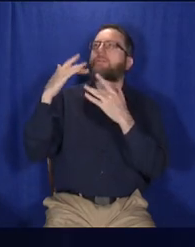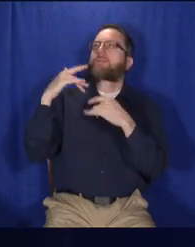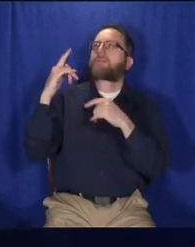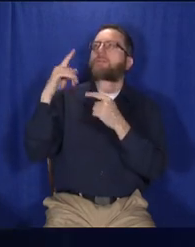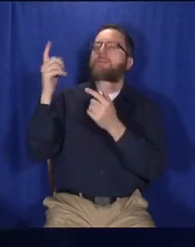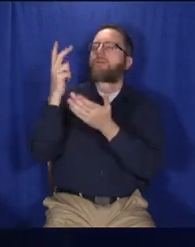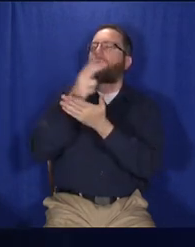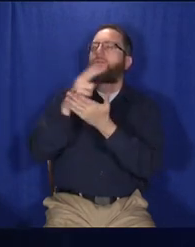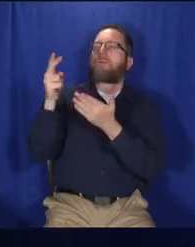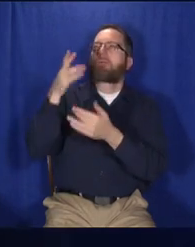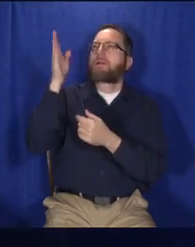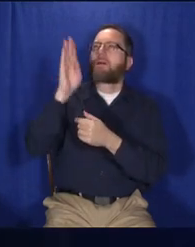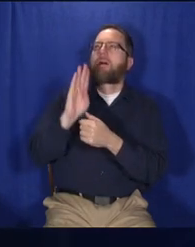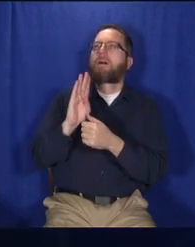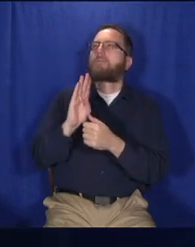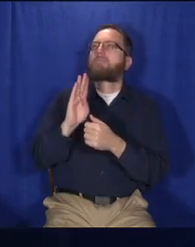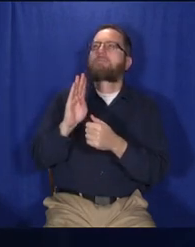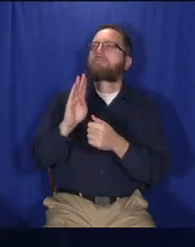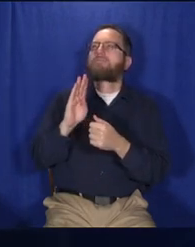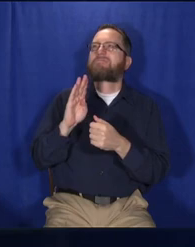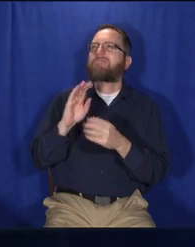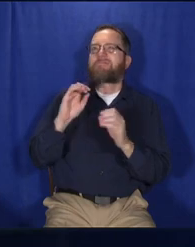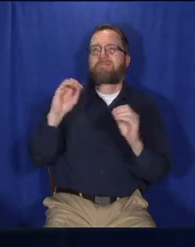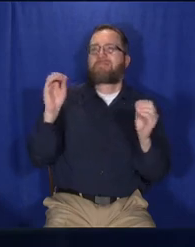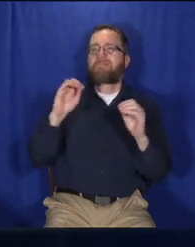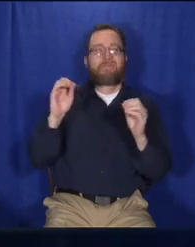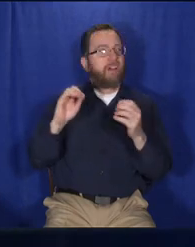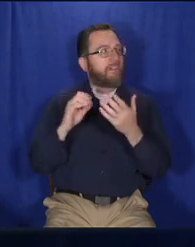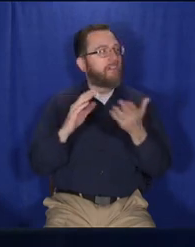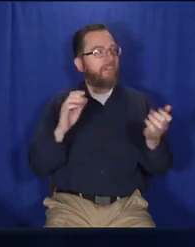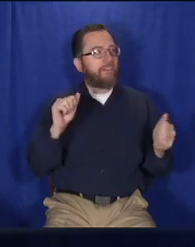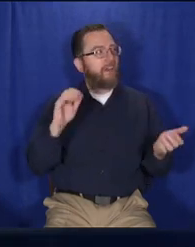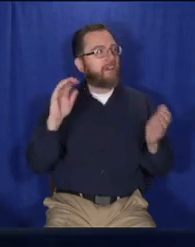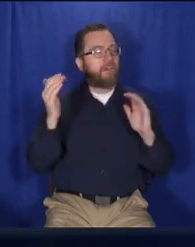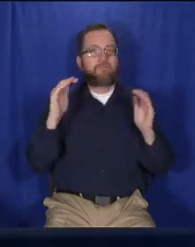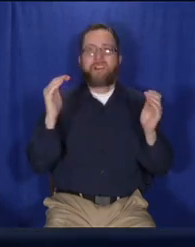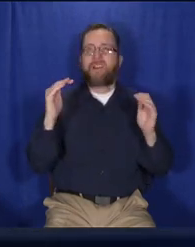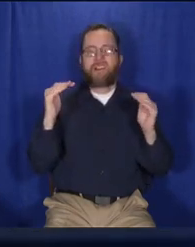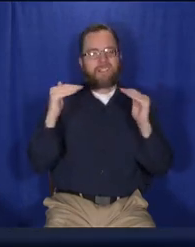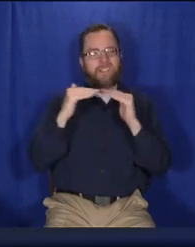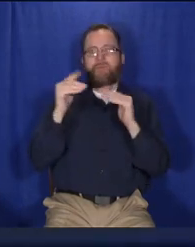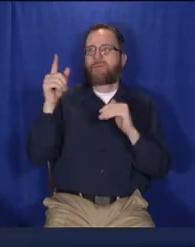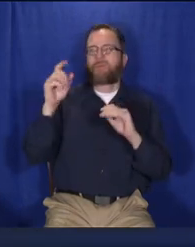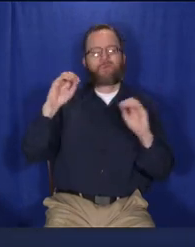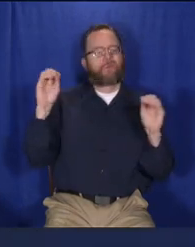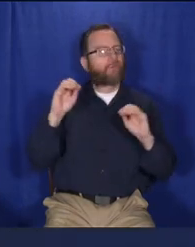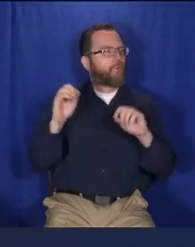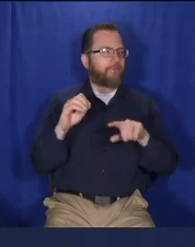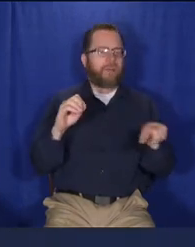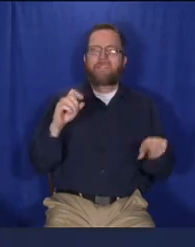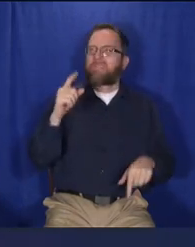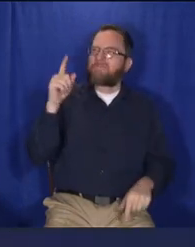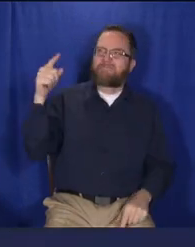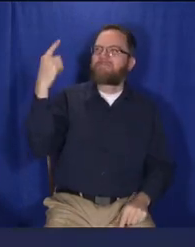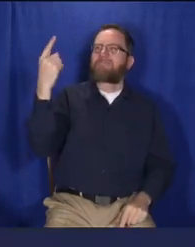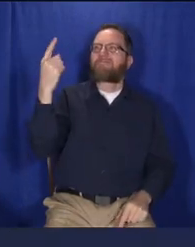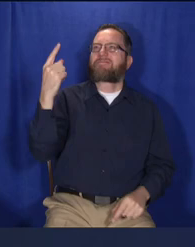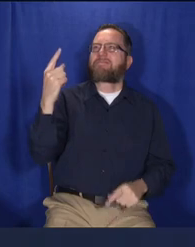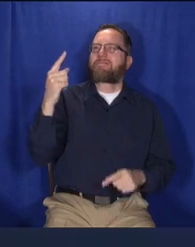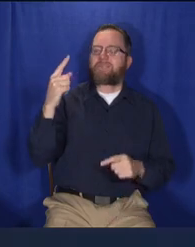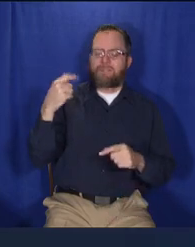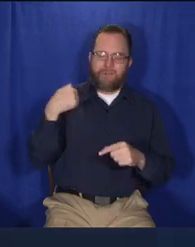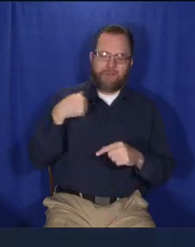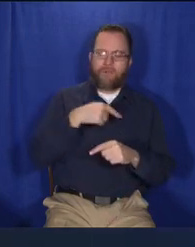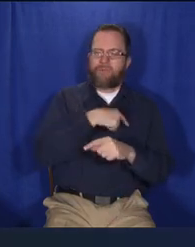most holy God, there is no one like you. And so we make no mistakes to put everything we have on you,